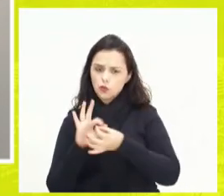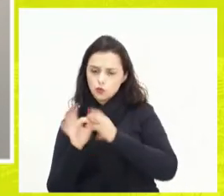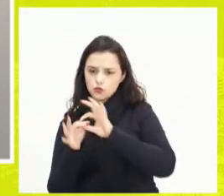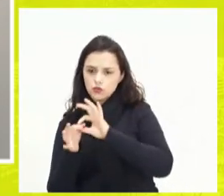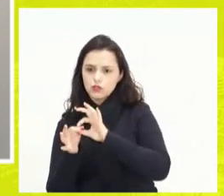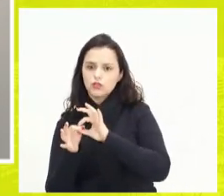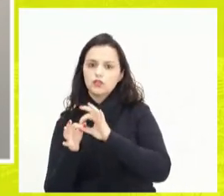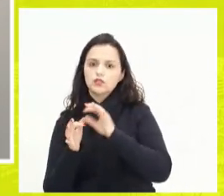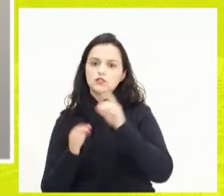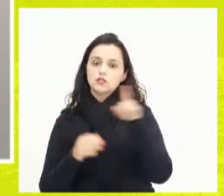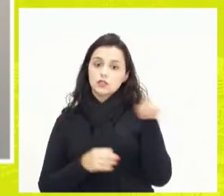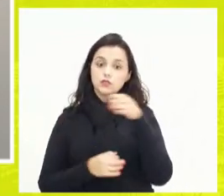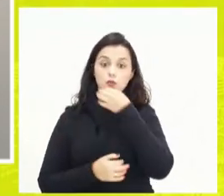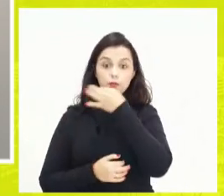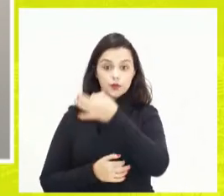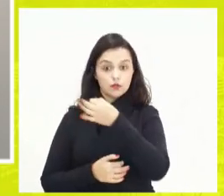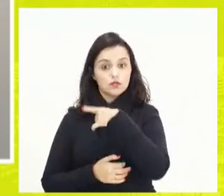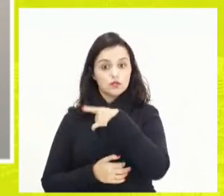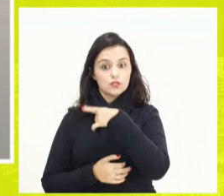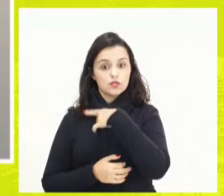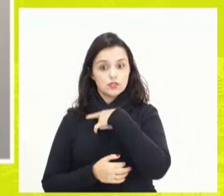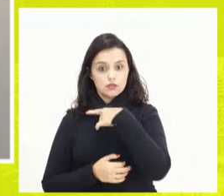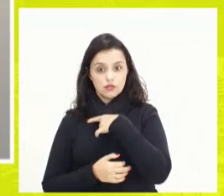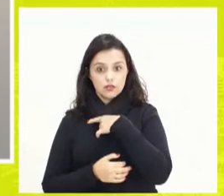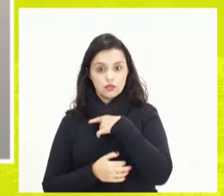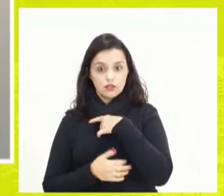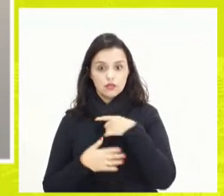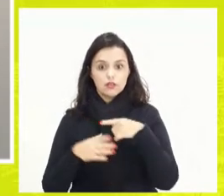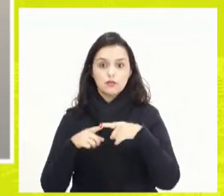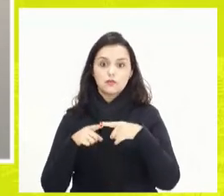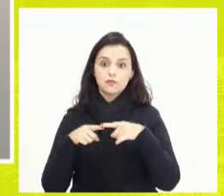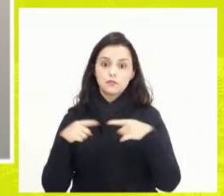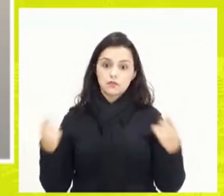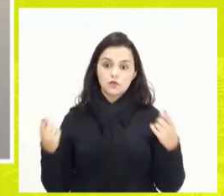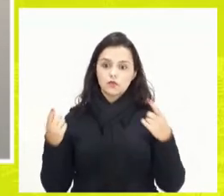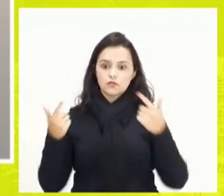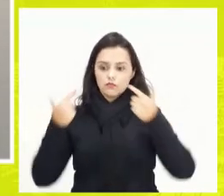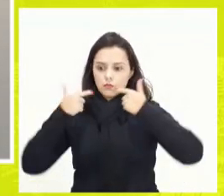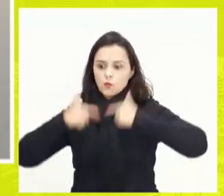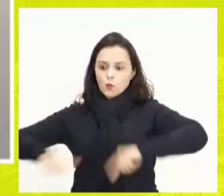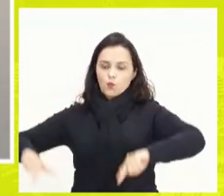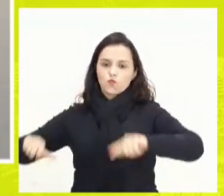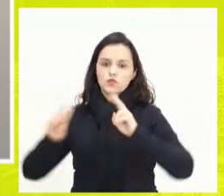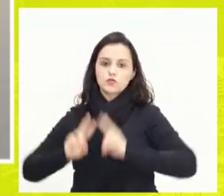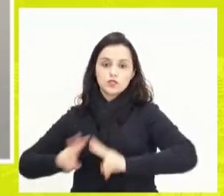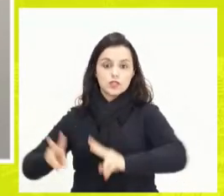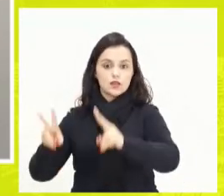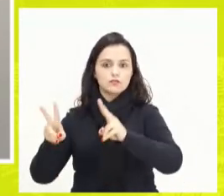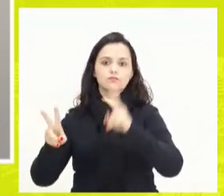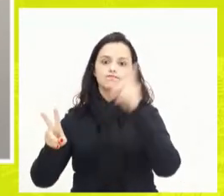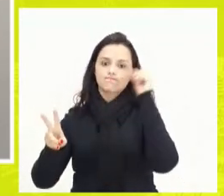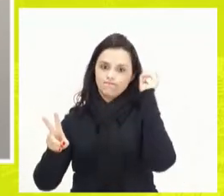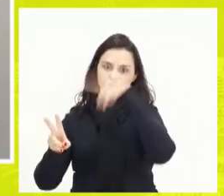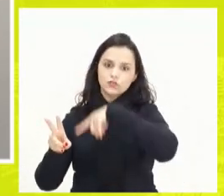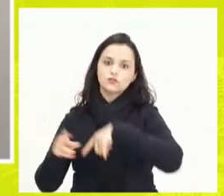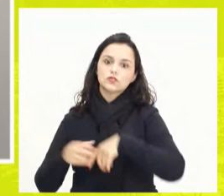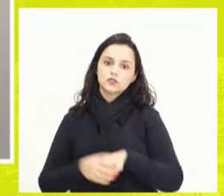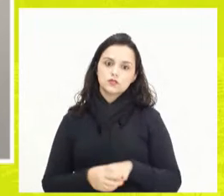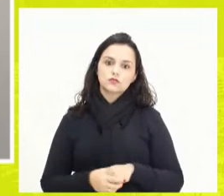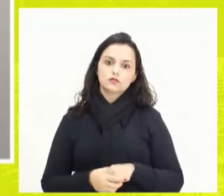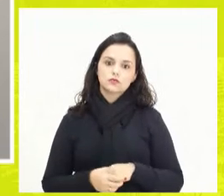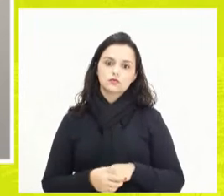a context you have come from a place you have an opinion it's impossible for you to be exempt from many